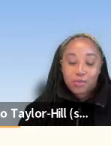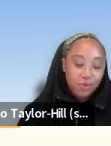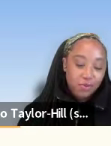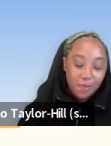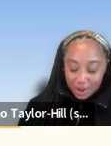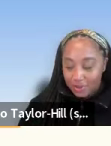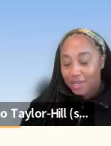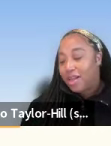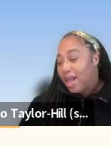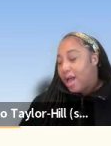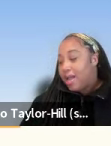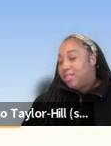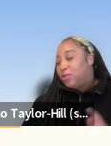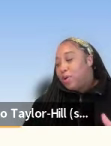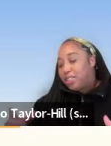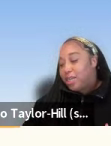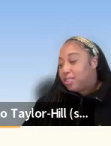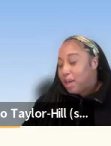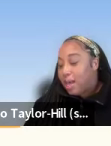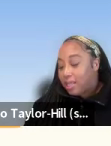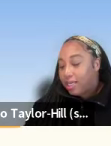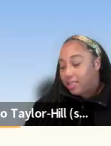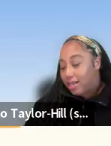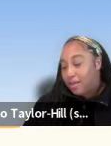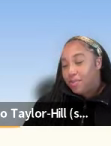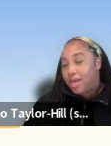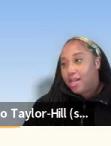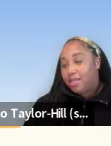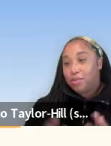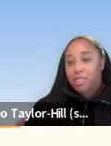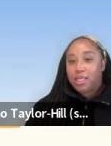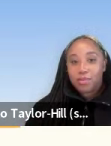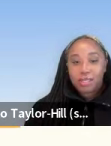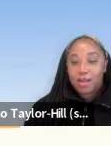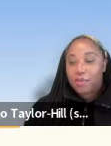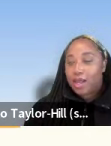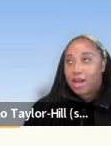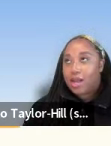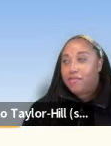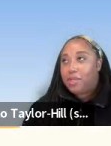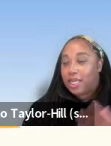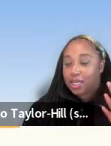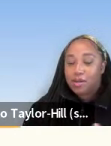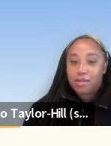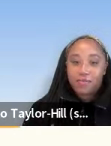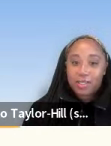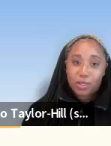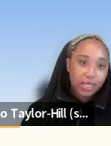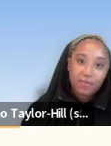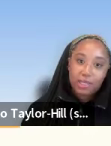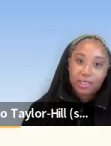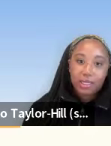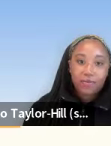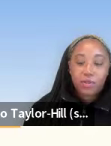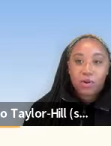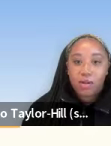20 minutes before we wrap up. So I do want to share some highlights and some themes that I've been taking note of as